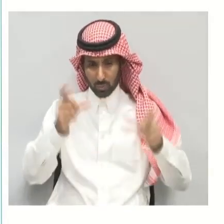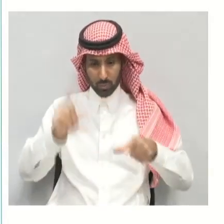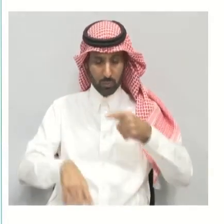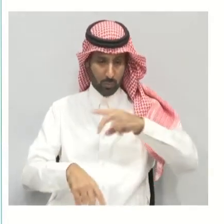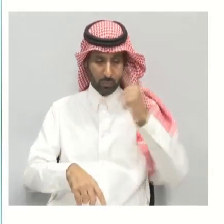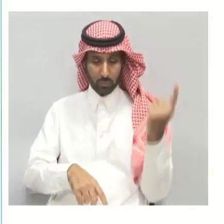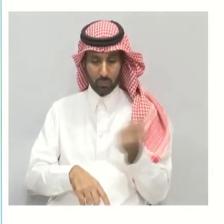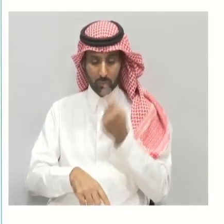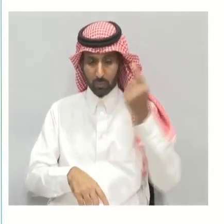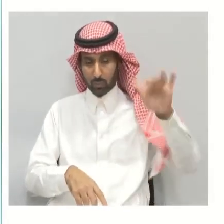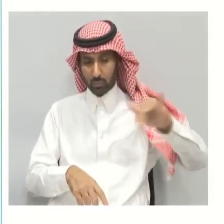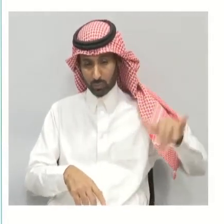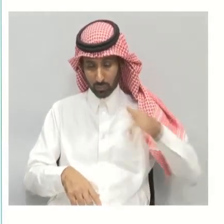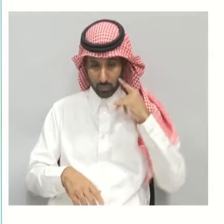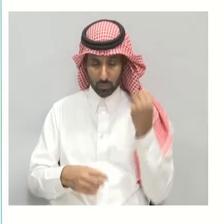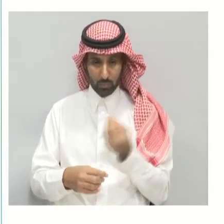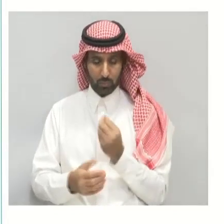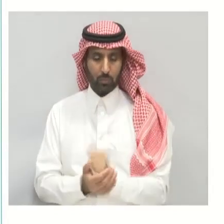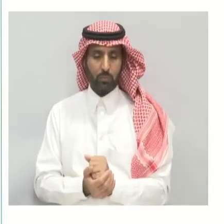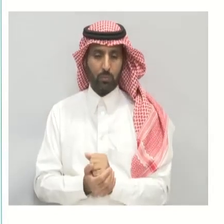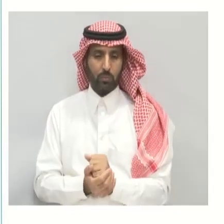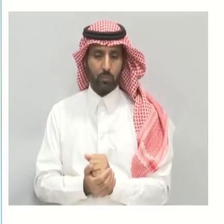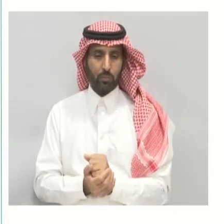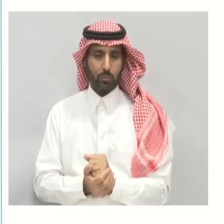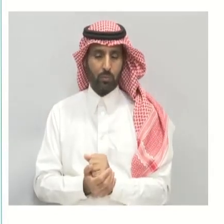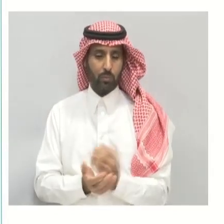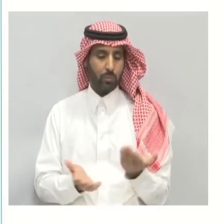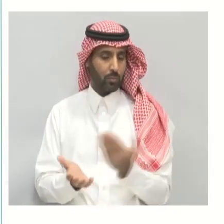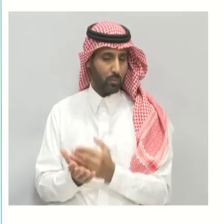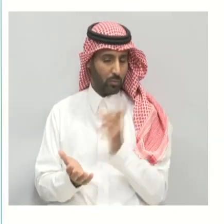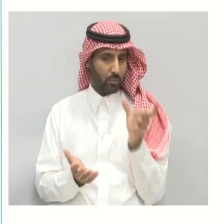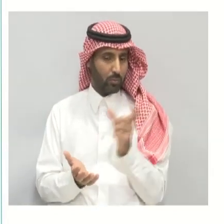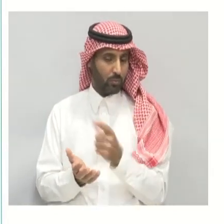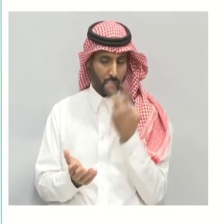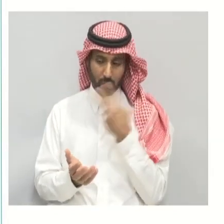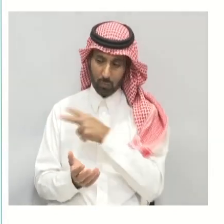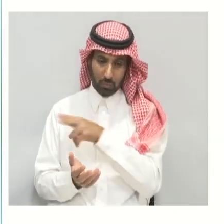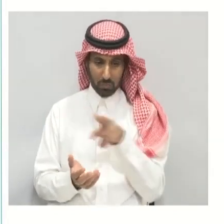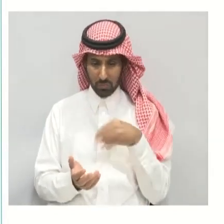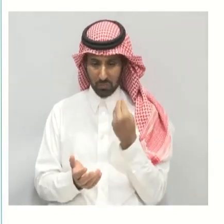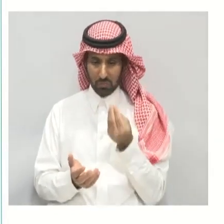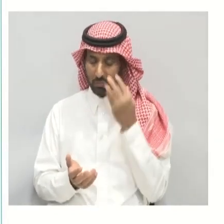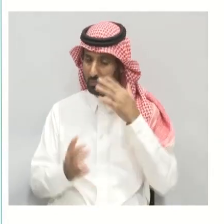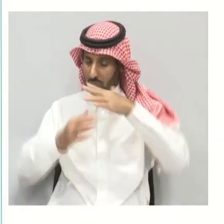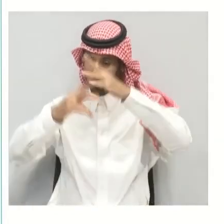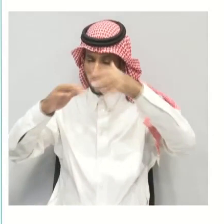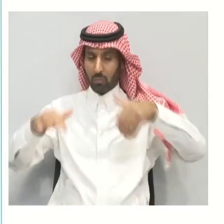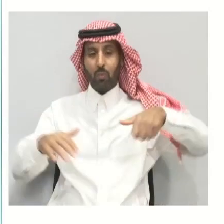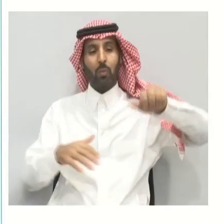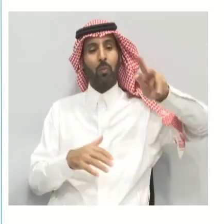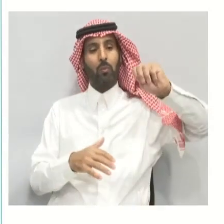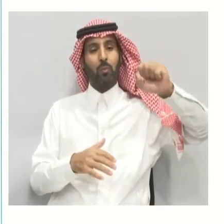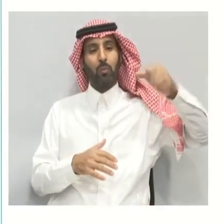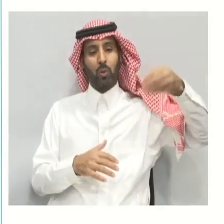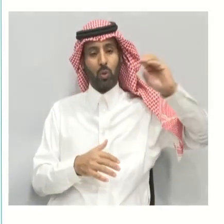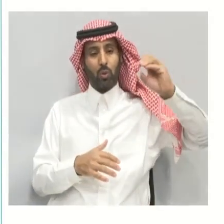from many places around the world. Other attractions. Makuku boat ride